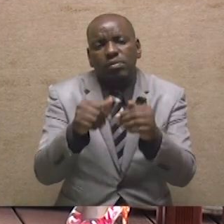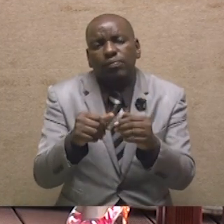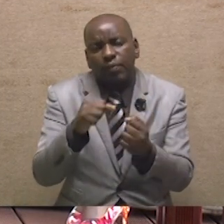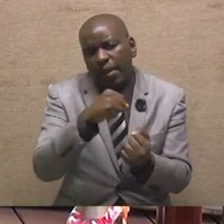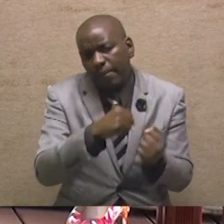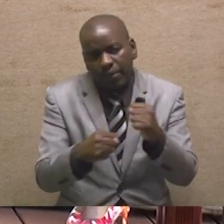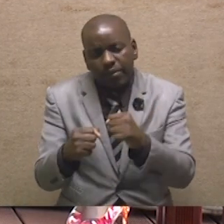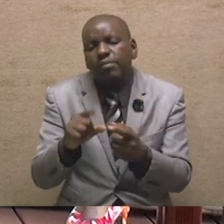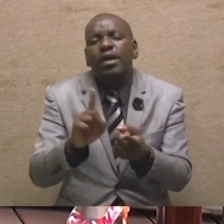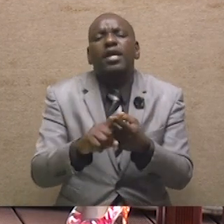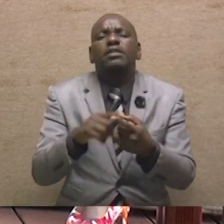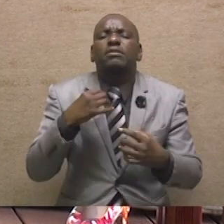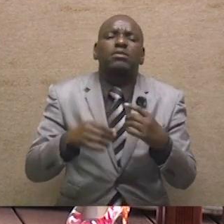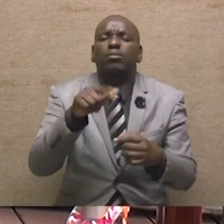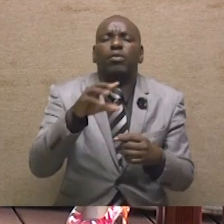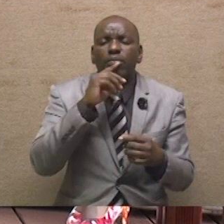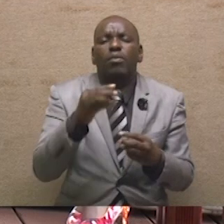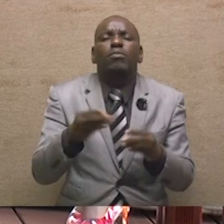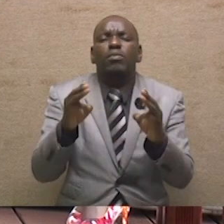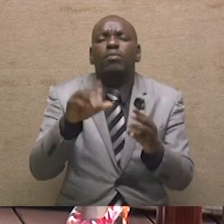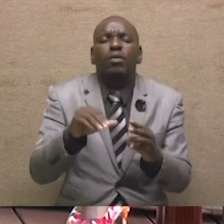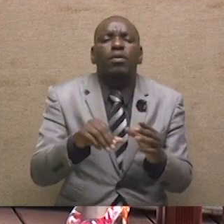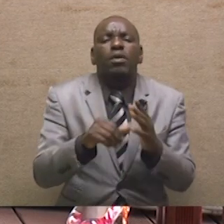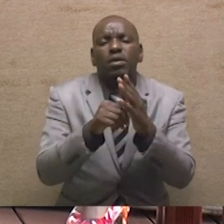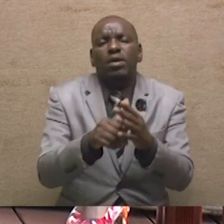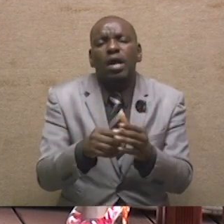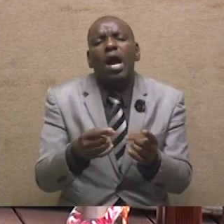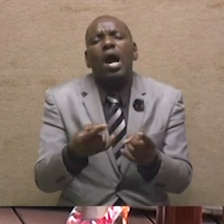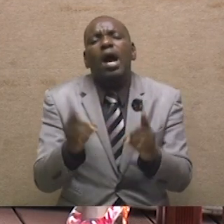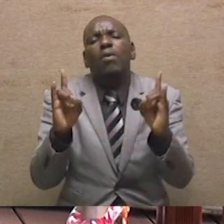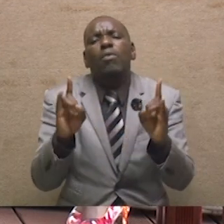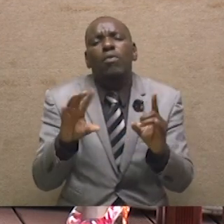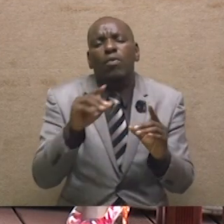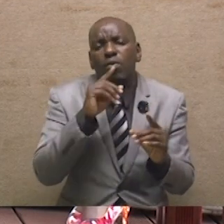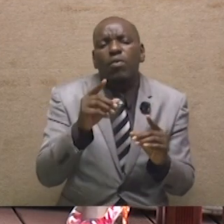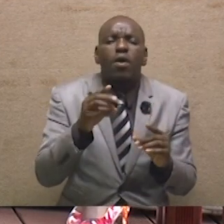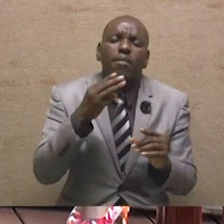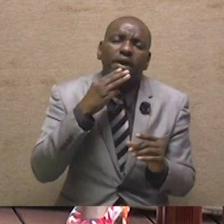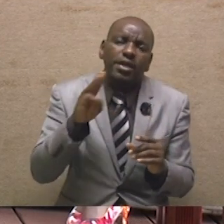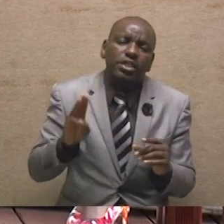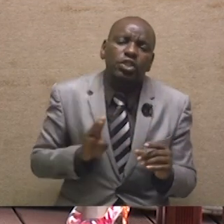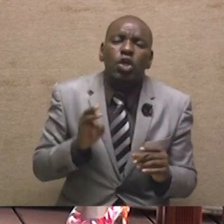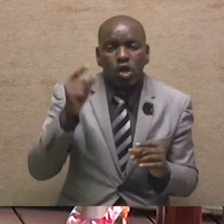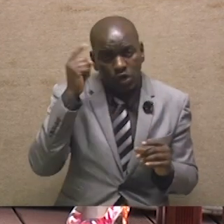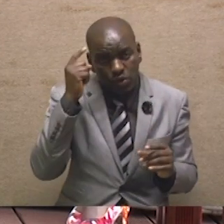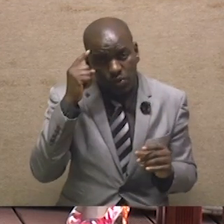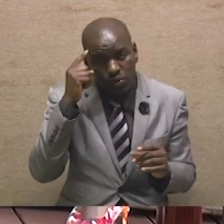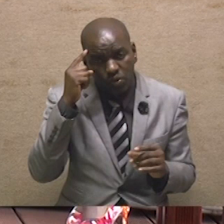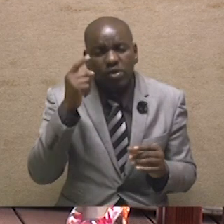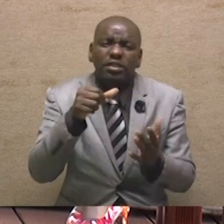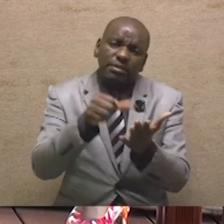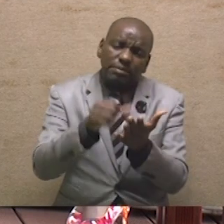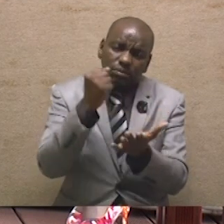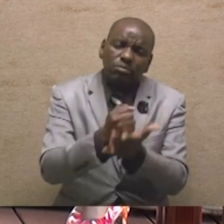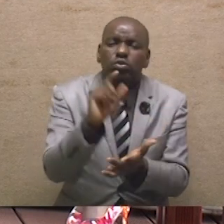because we will only be creating a problem for which we have no solution. So how do parents